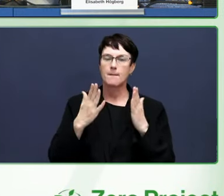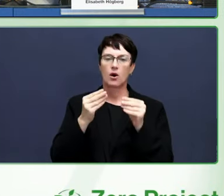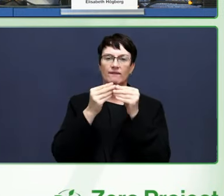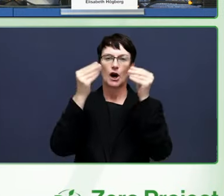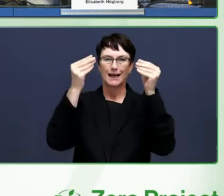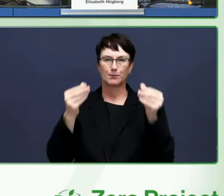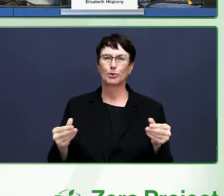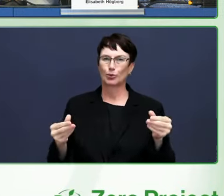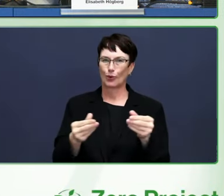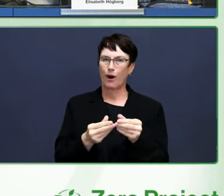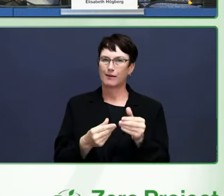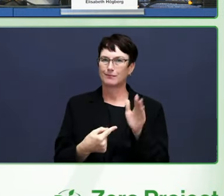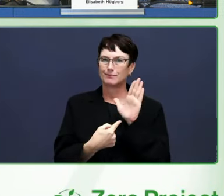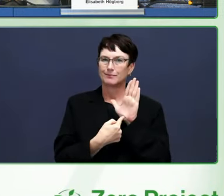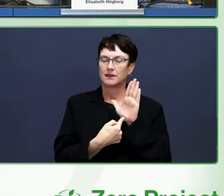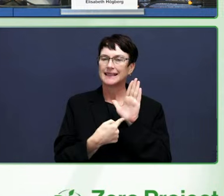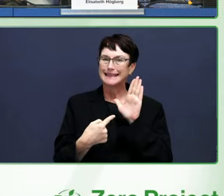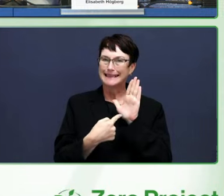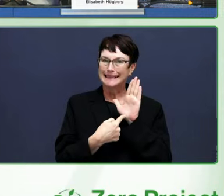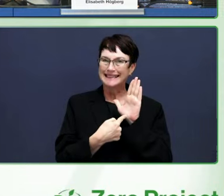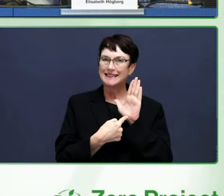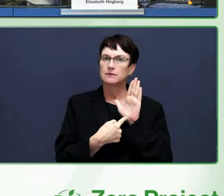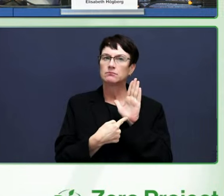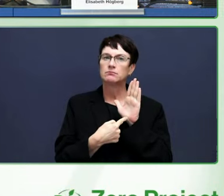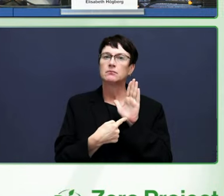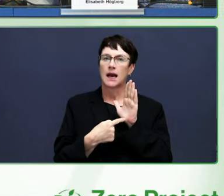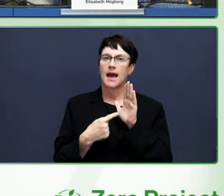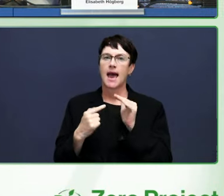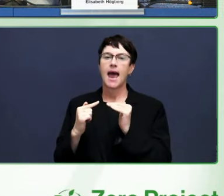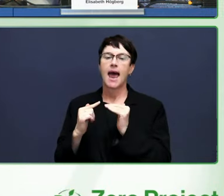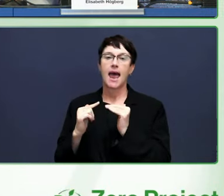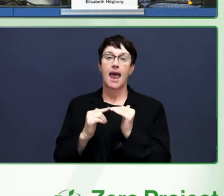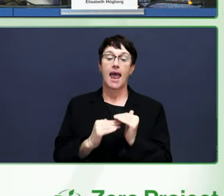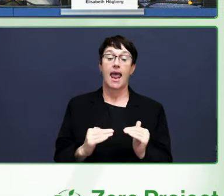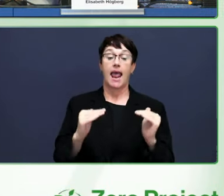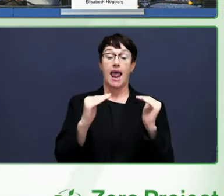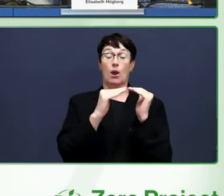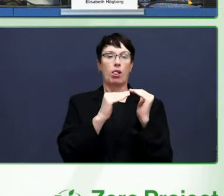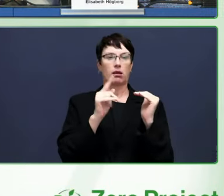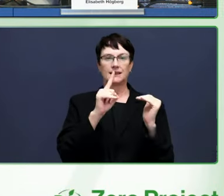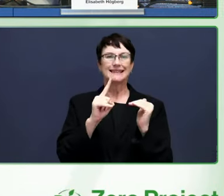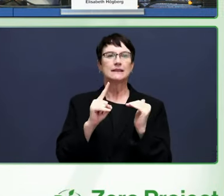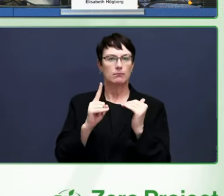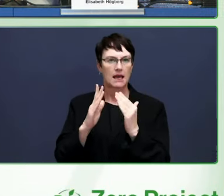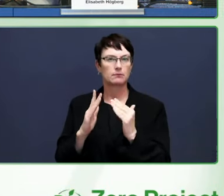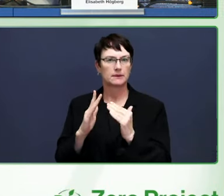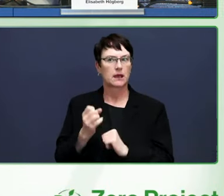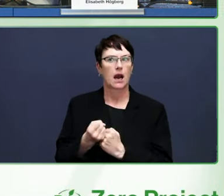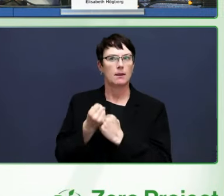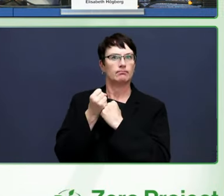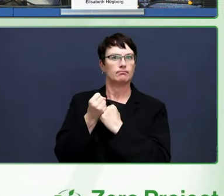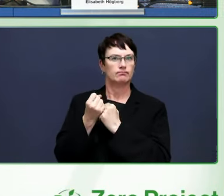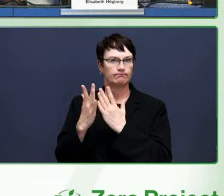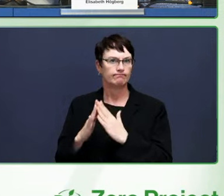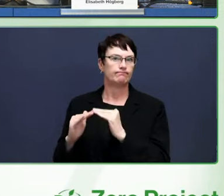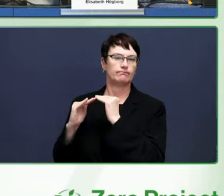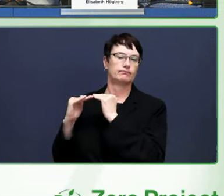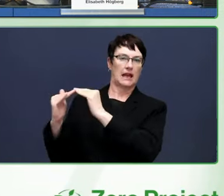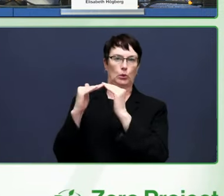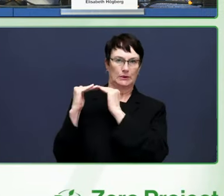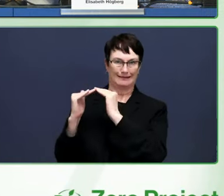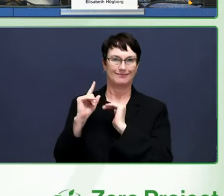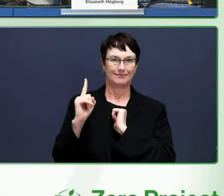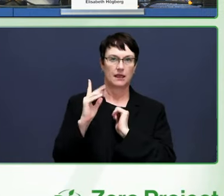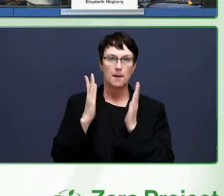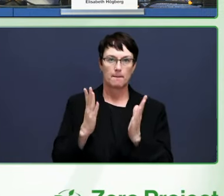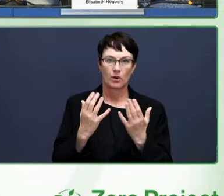on national objectives, because we have heard from many investigators that we have too many goals in our